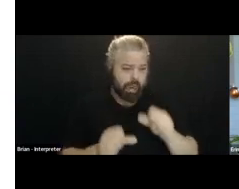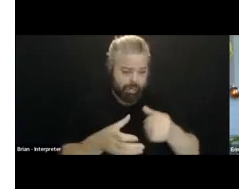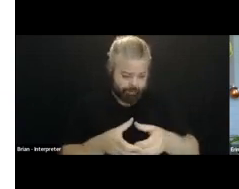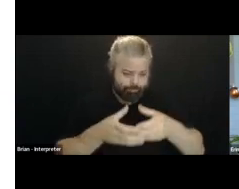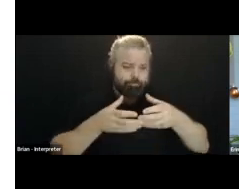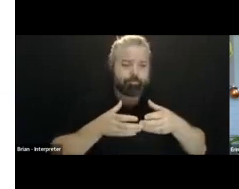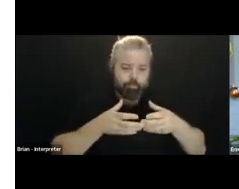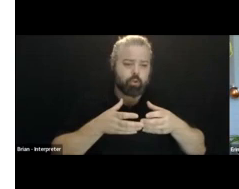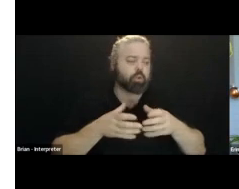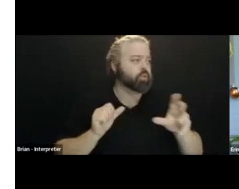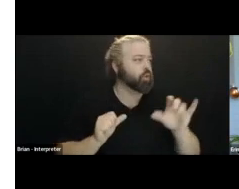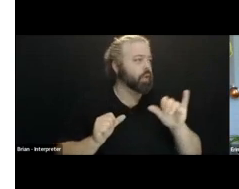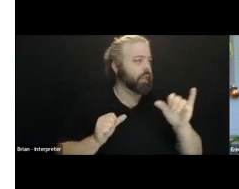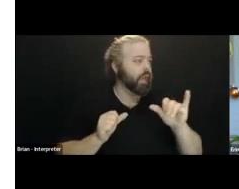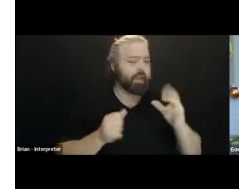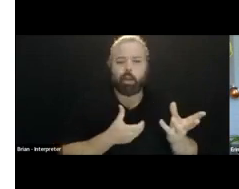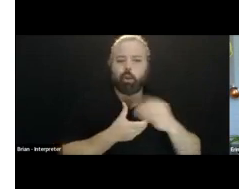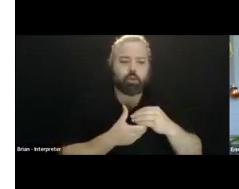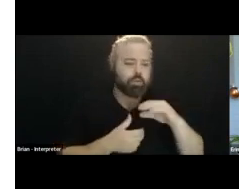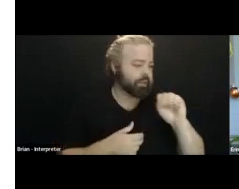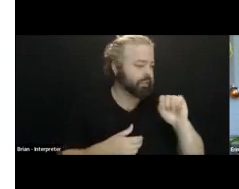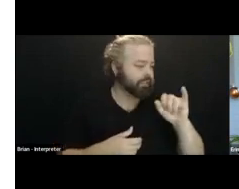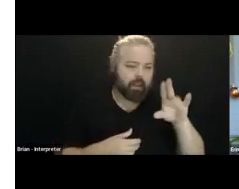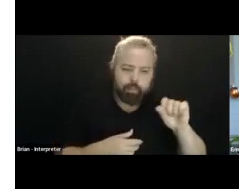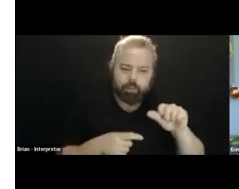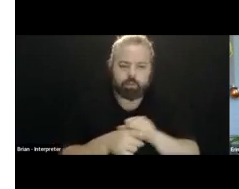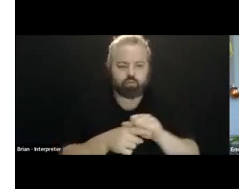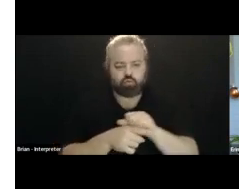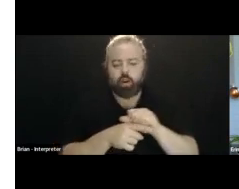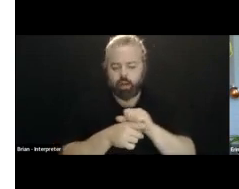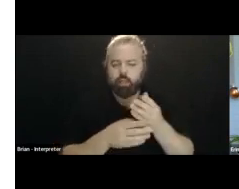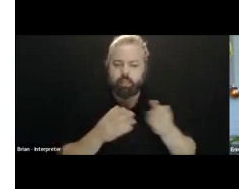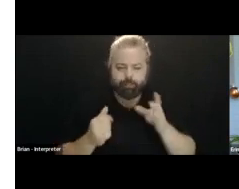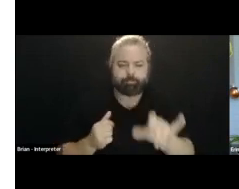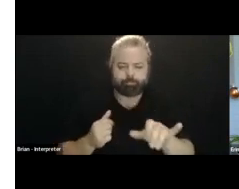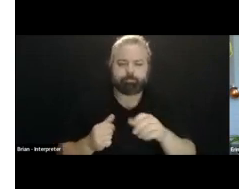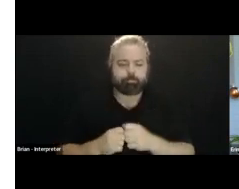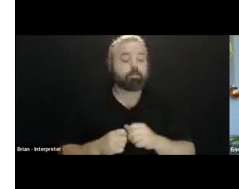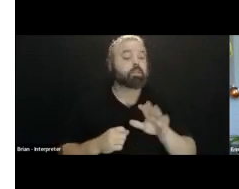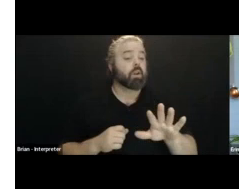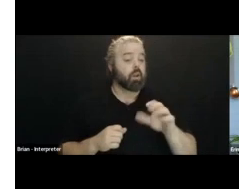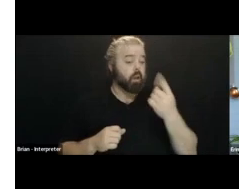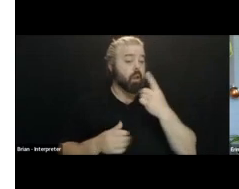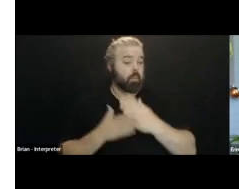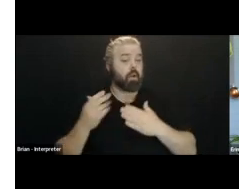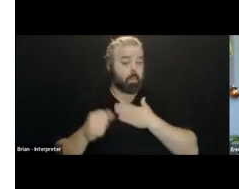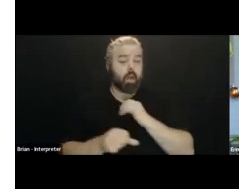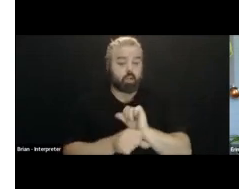inclusive syllabus trainings and things like that. So while part of my job is